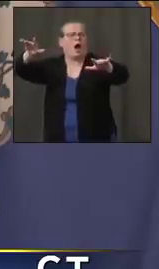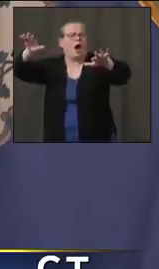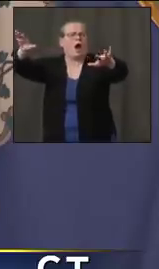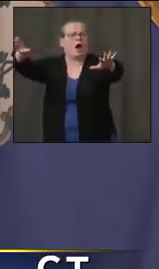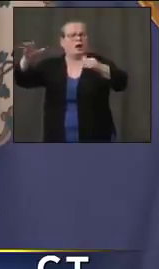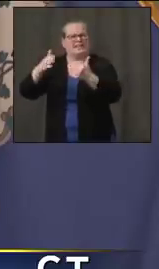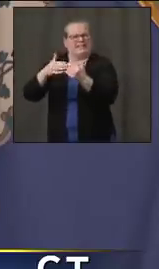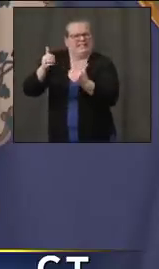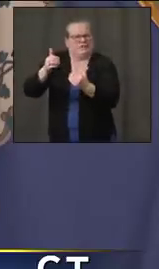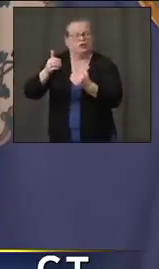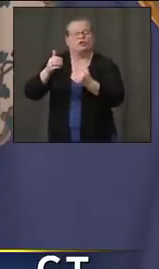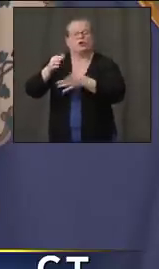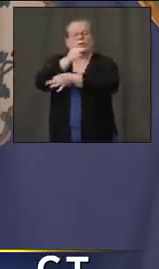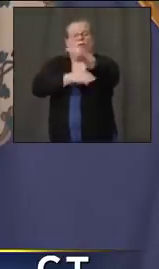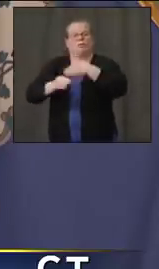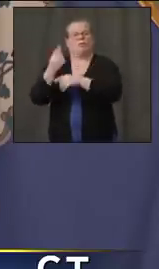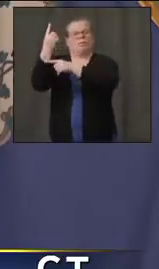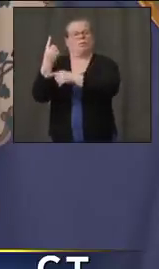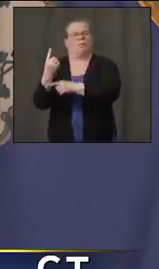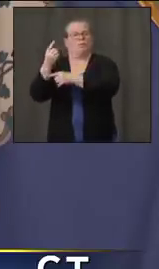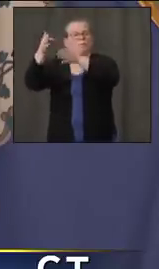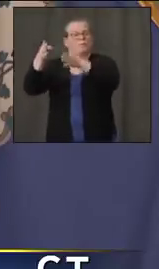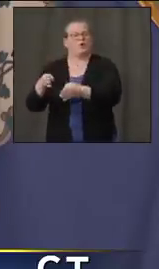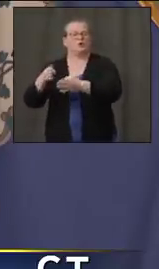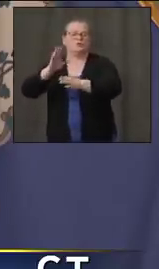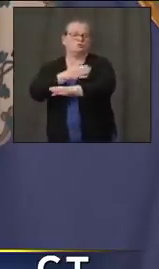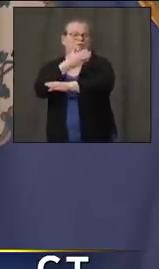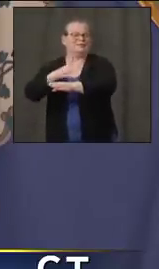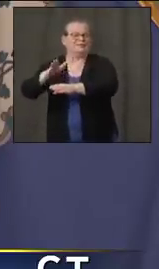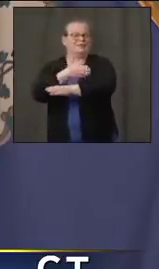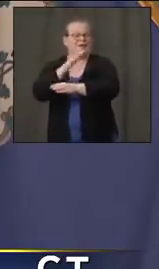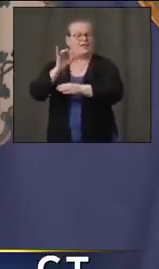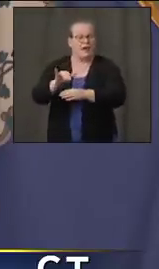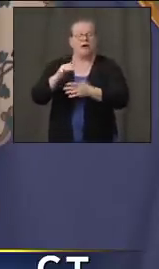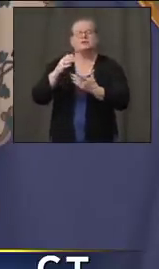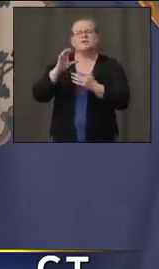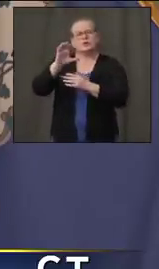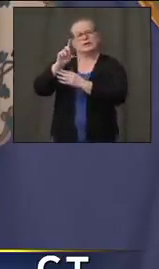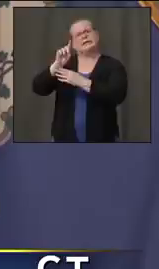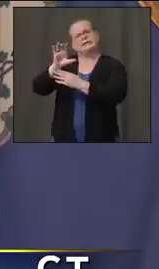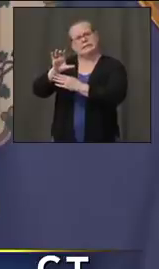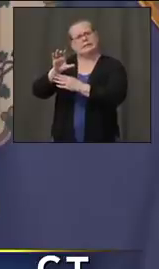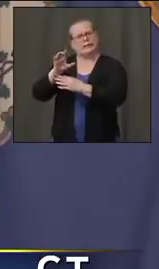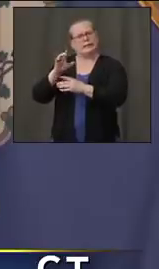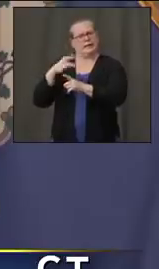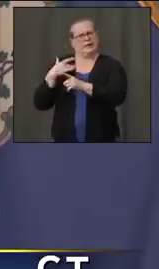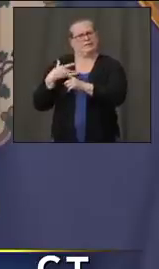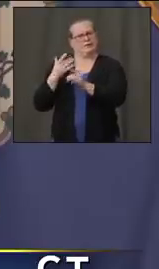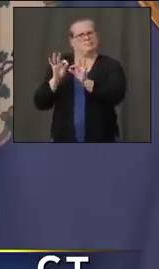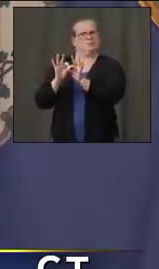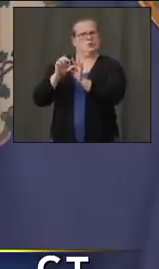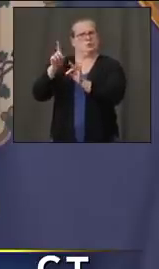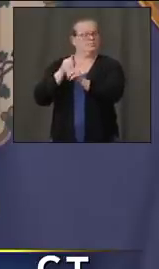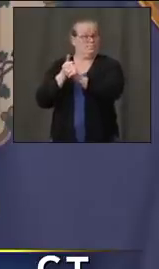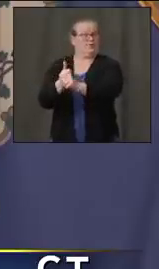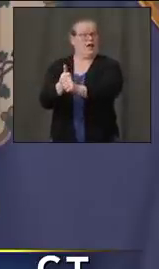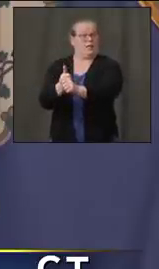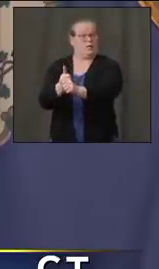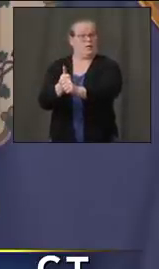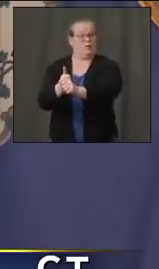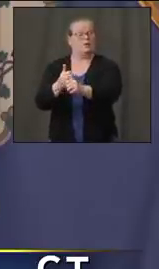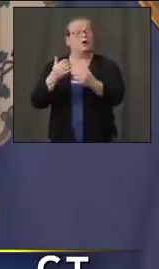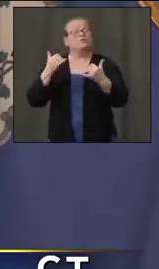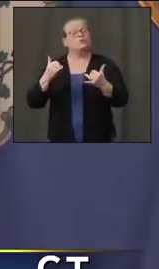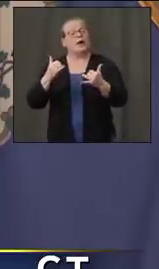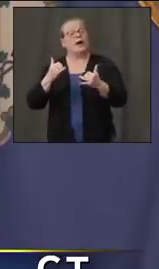going forward. So David is going to walk through a few industry sectors that we are allowing to